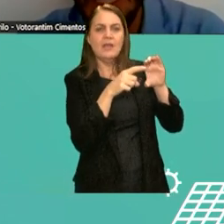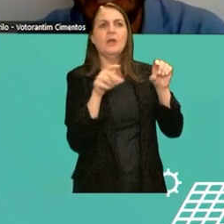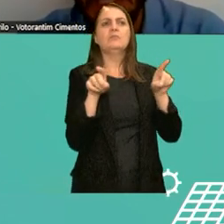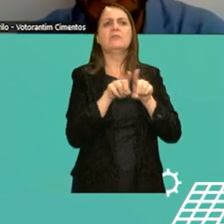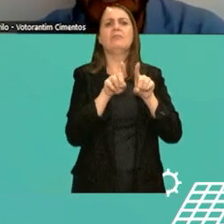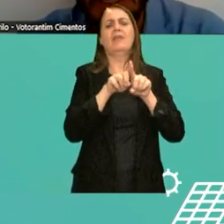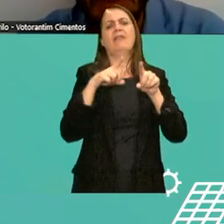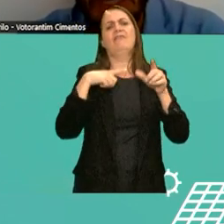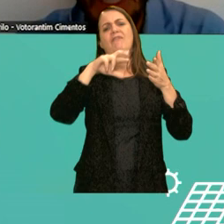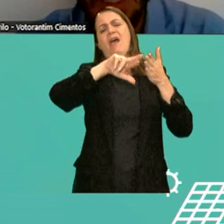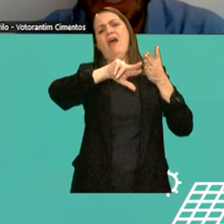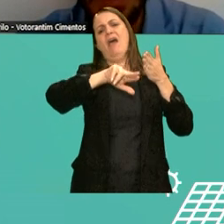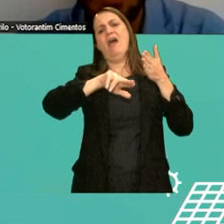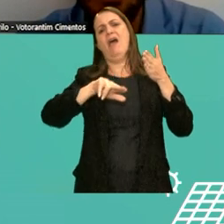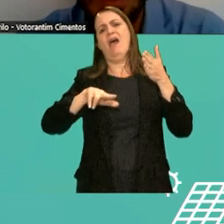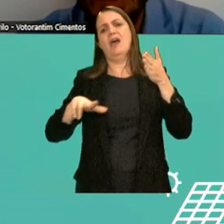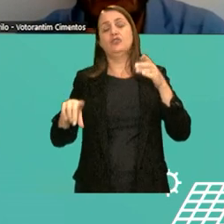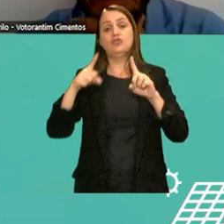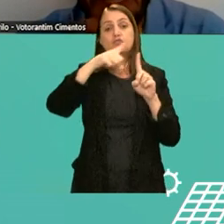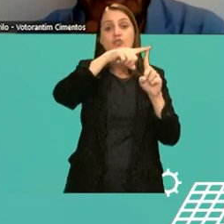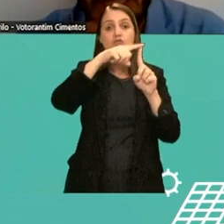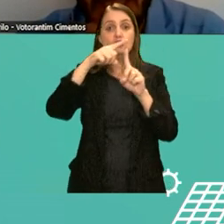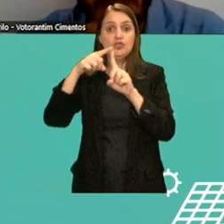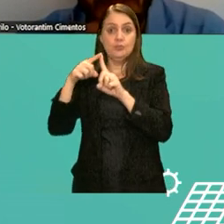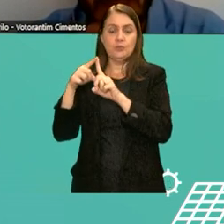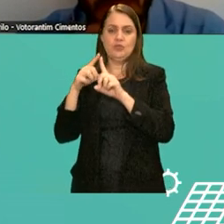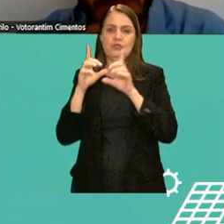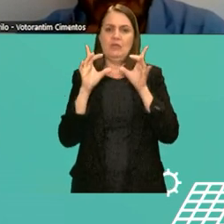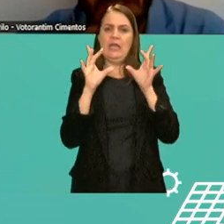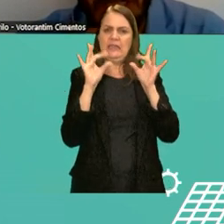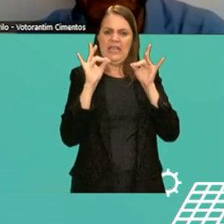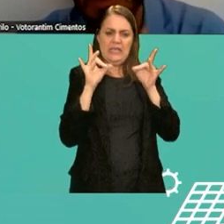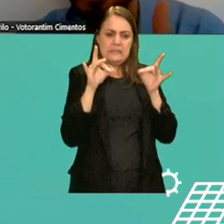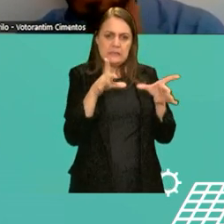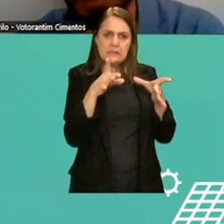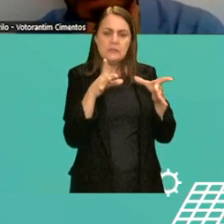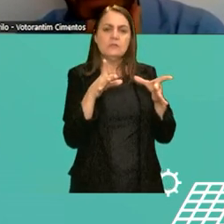residues, gaining a new life with this new